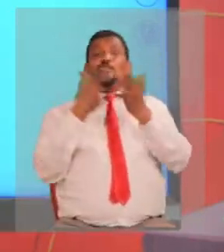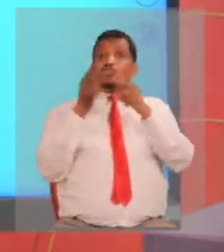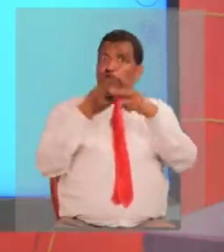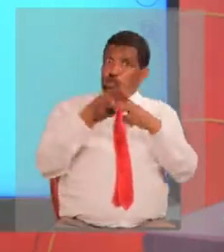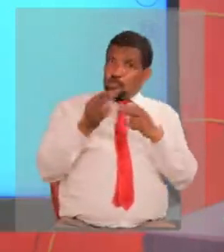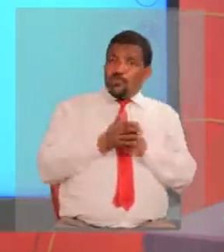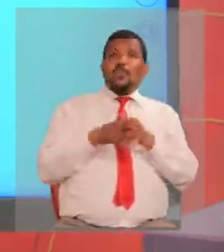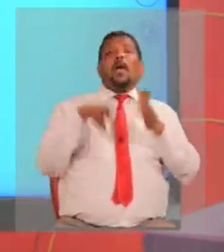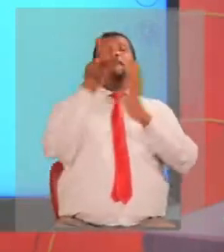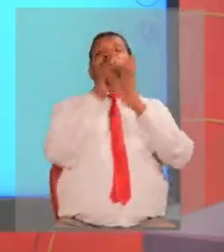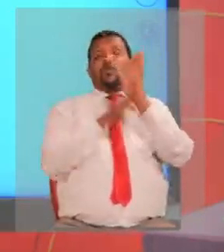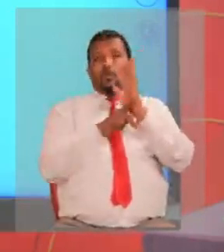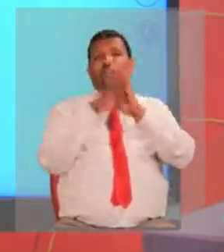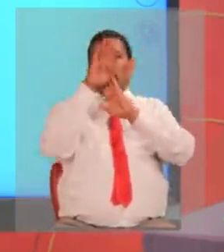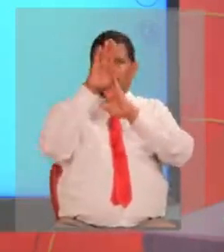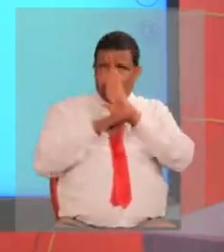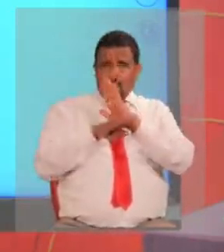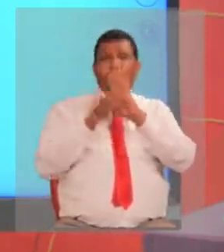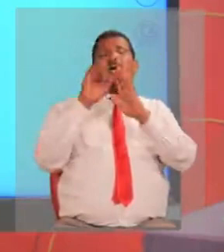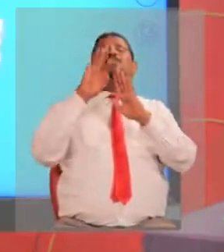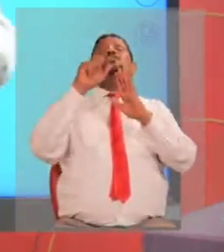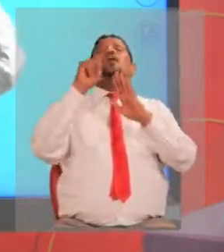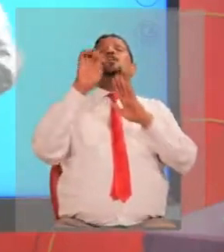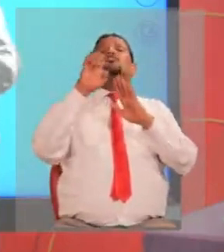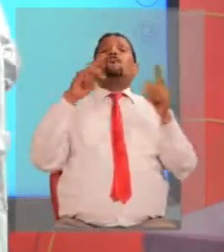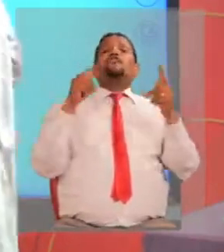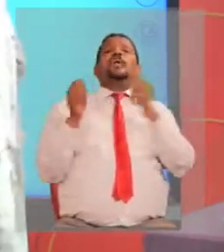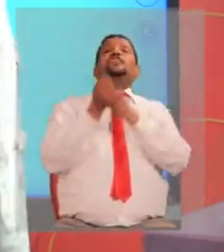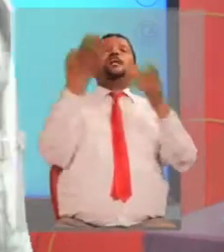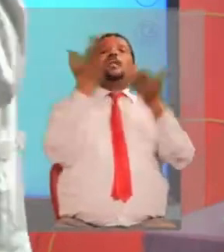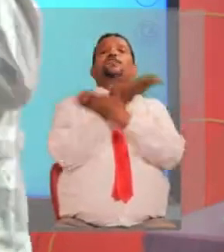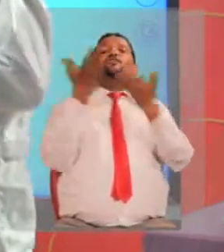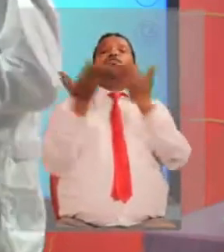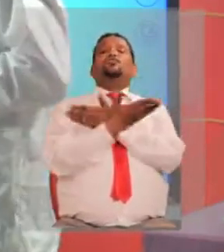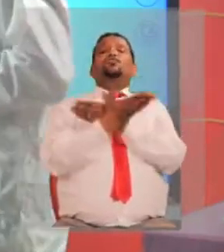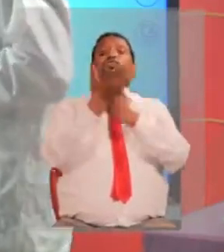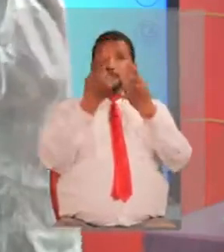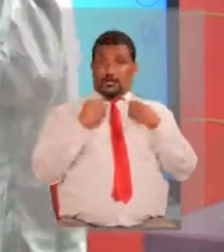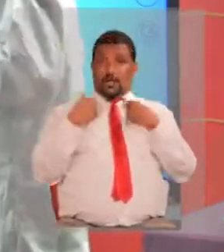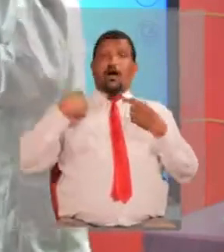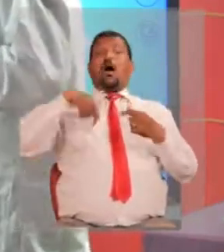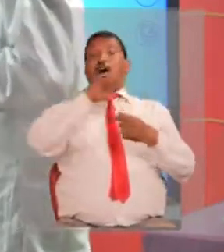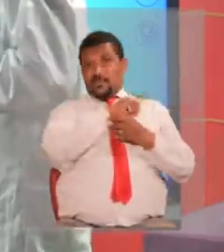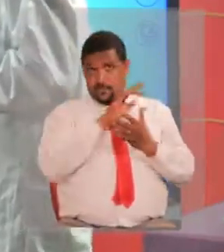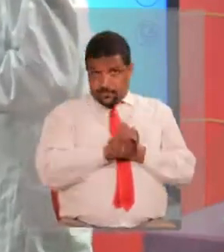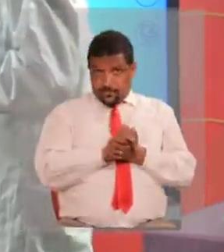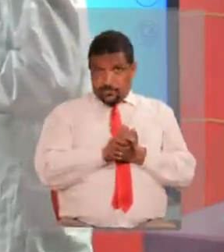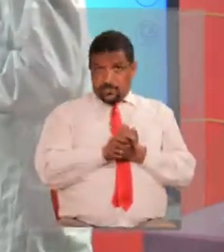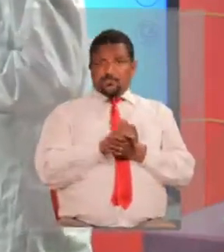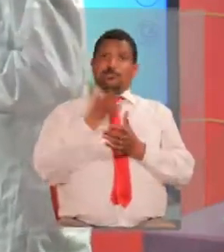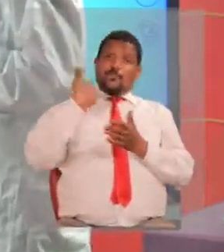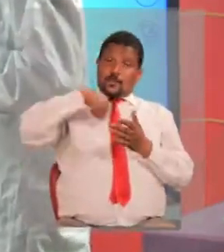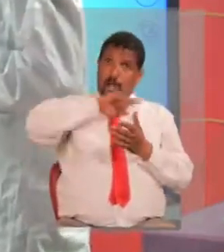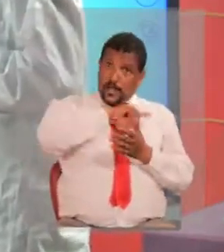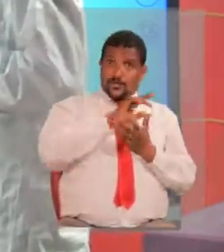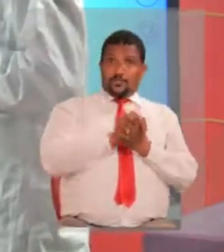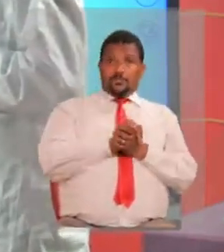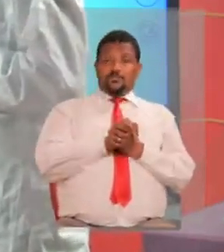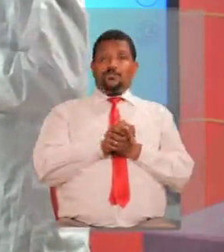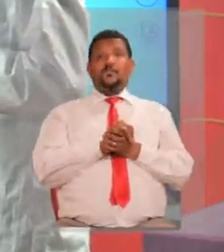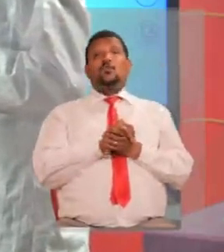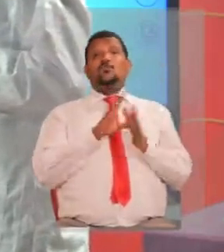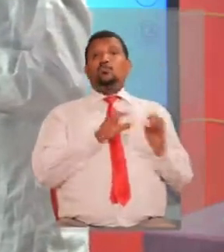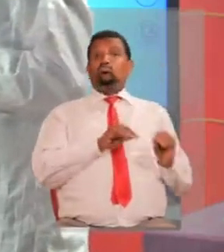short, the principle of diminishing marginal rate of technical substitution tells us as